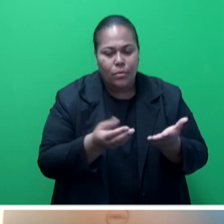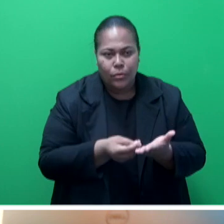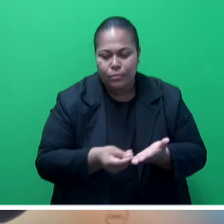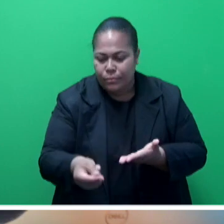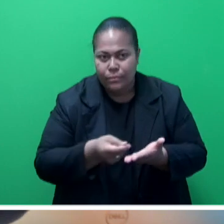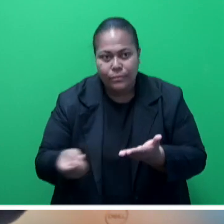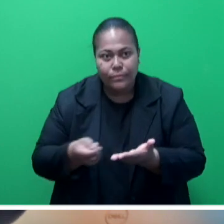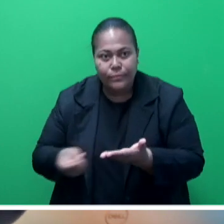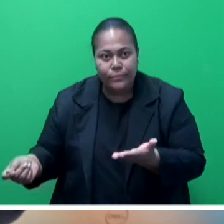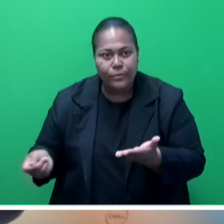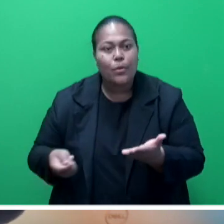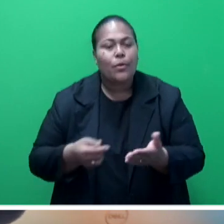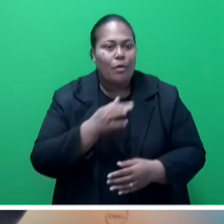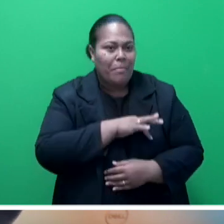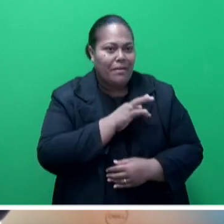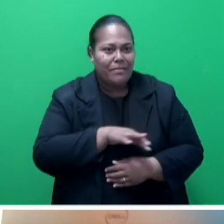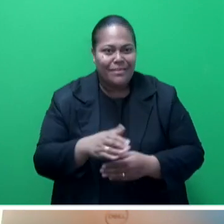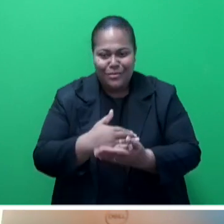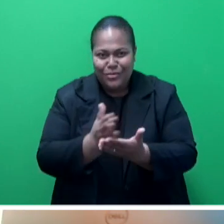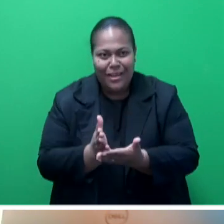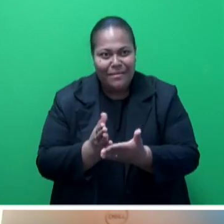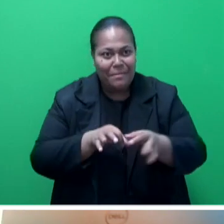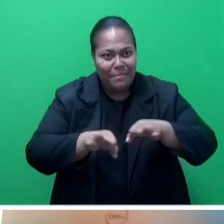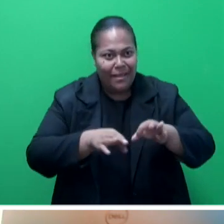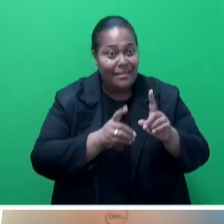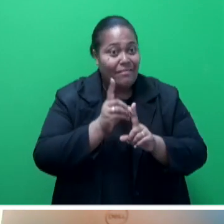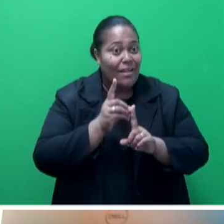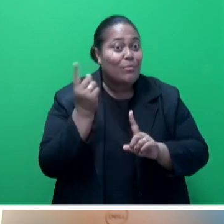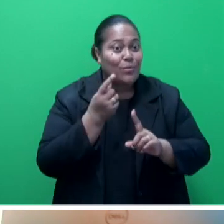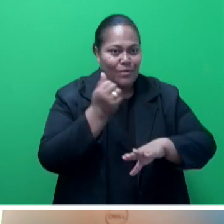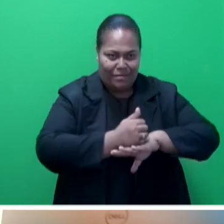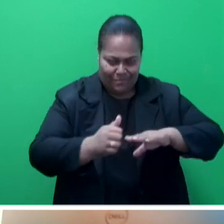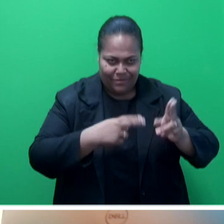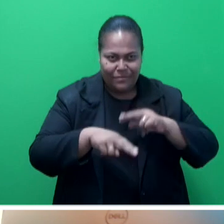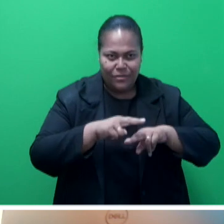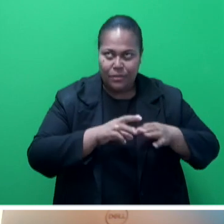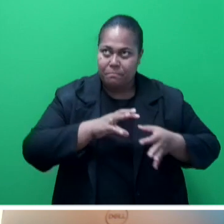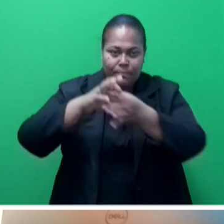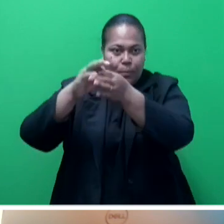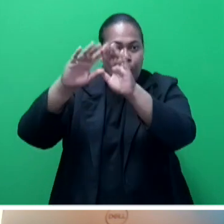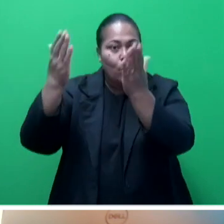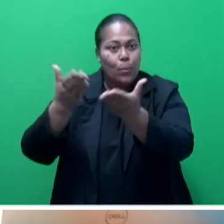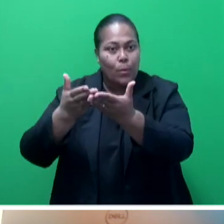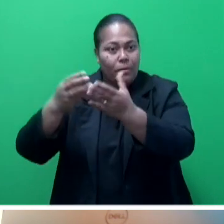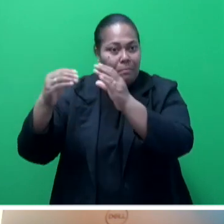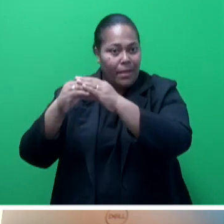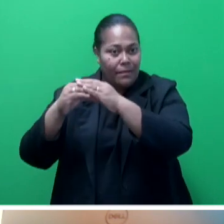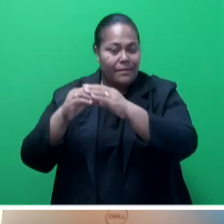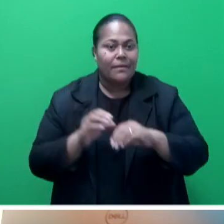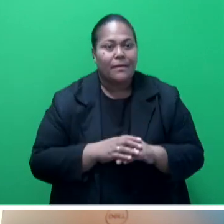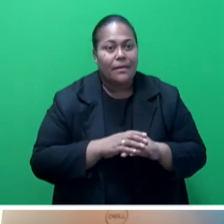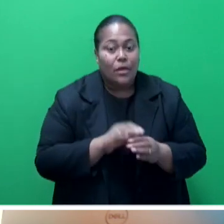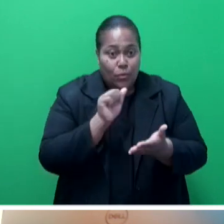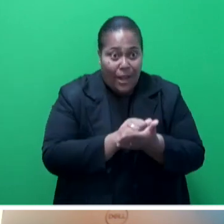through a benefits sharing plan developed by the Fijian government in collaboration with the World Bank. Moreover, the rights of property owners